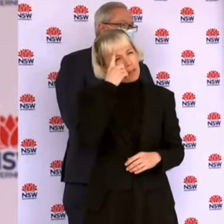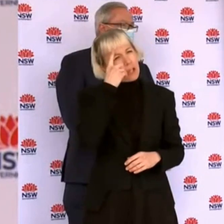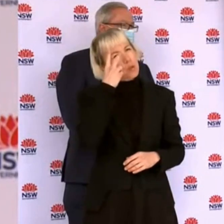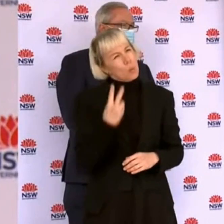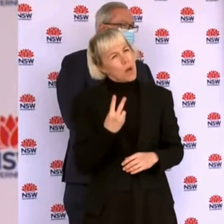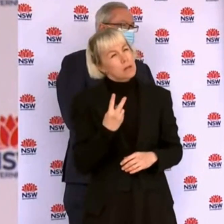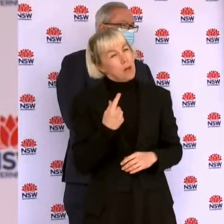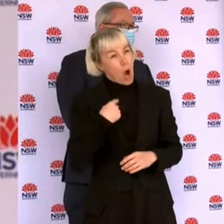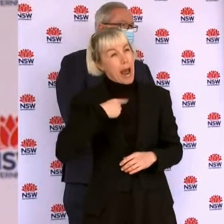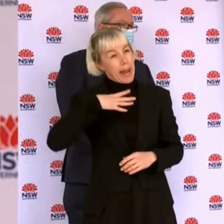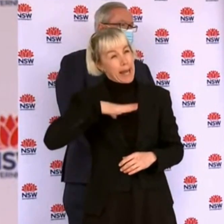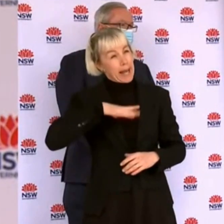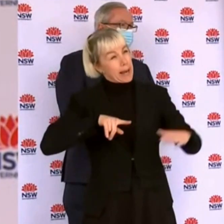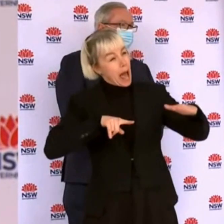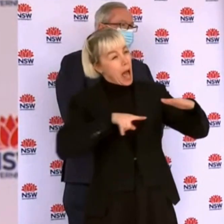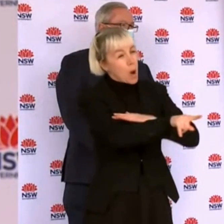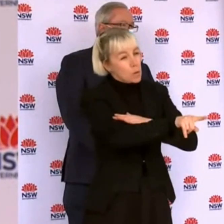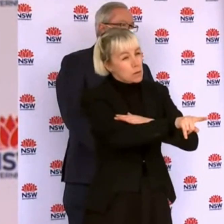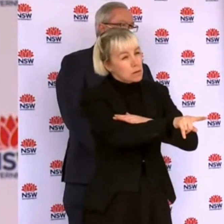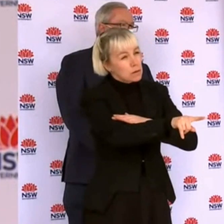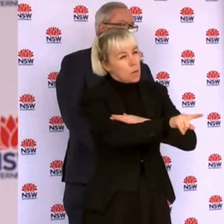ask yourself, do you really need to leave your home?